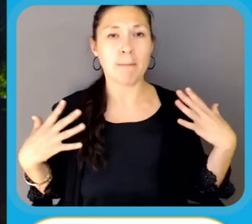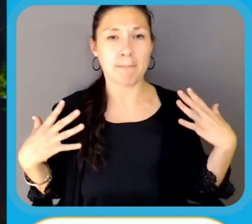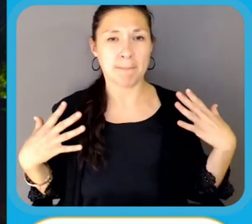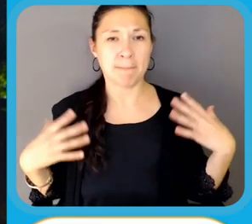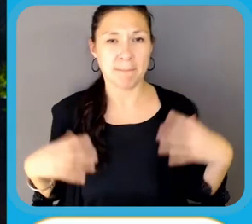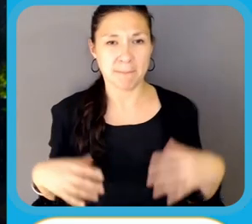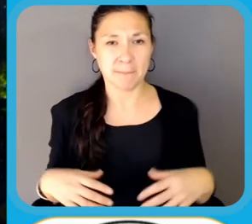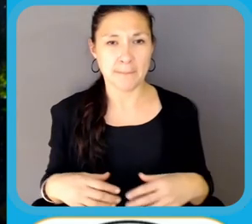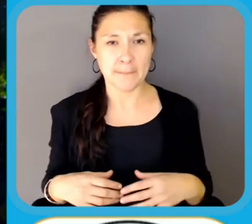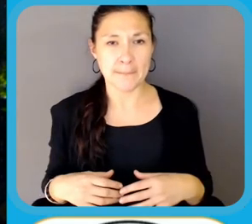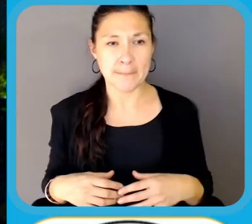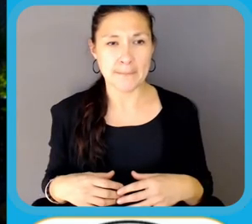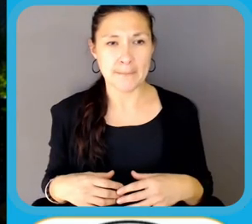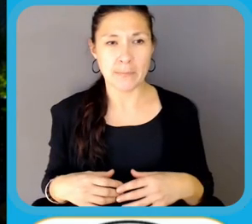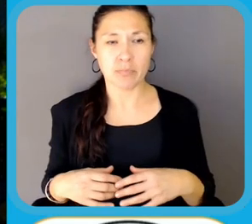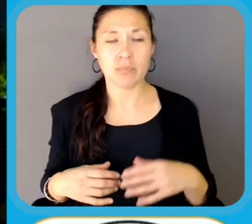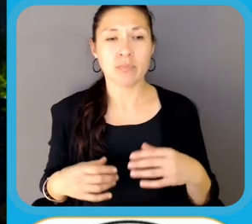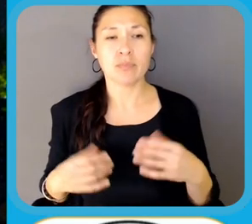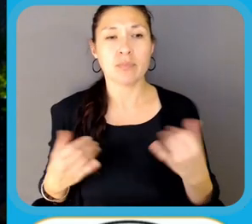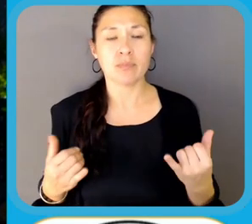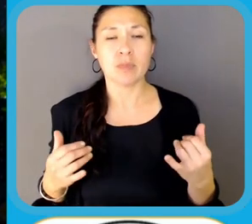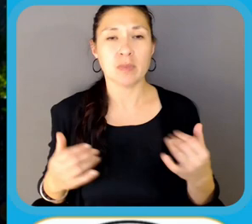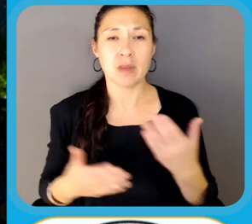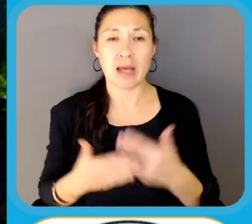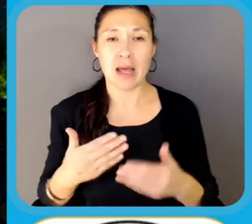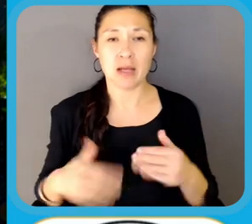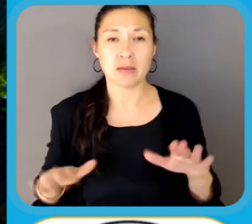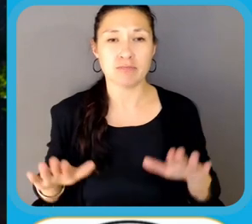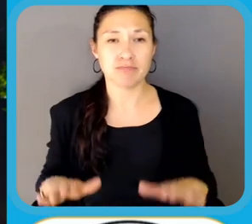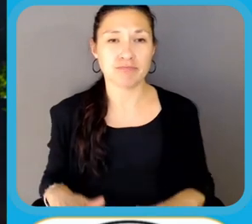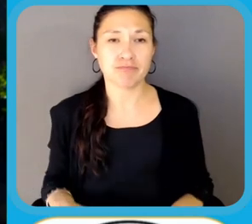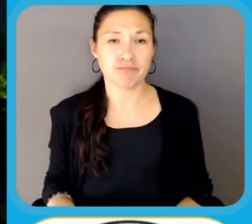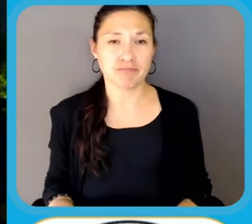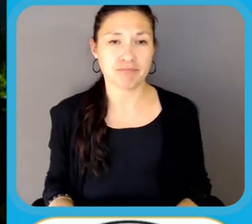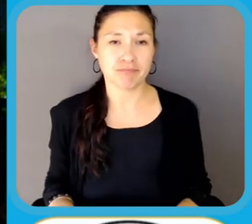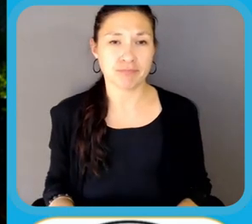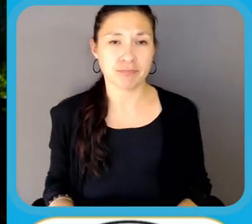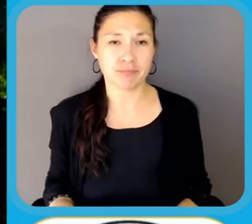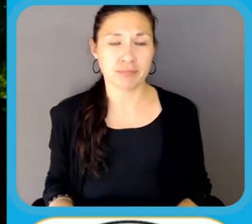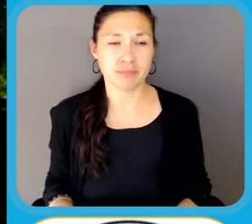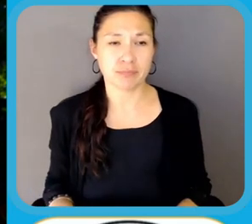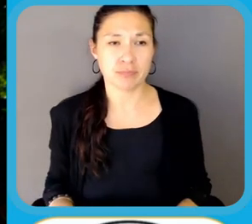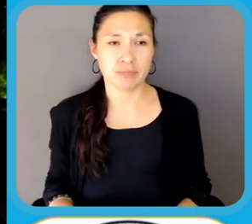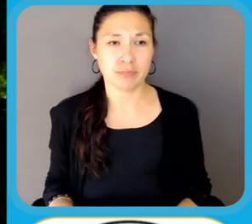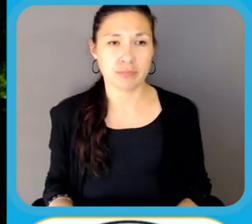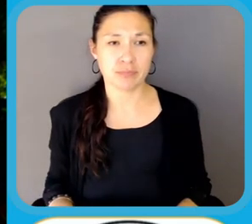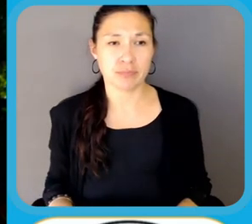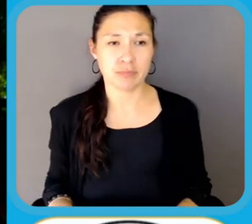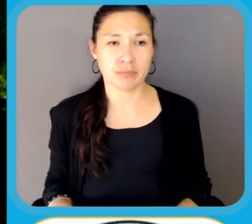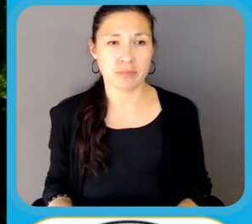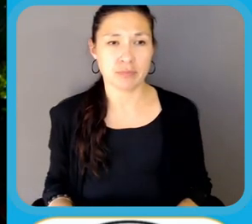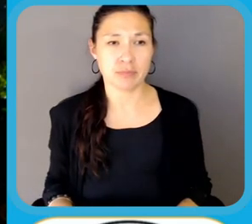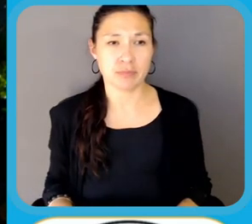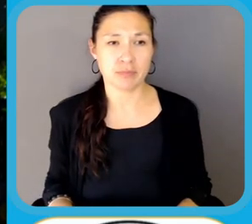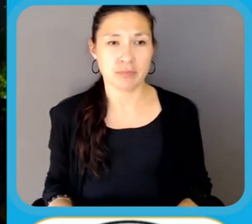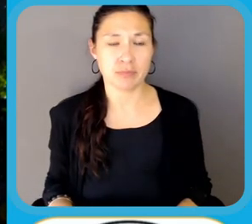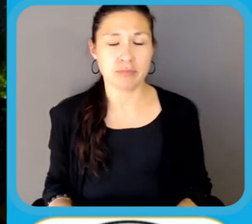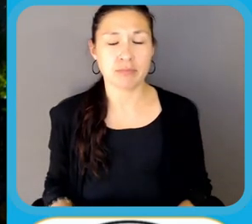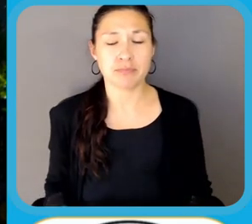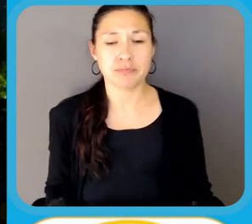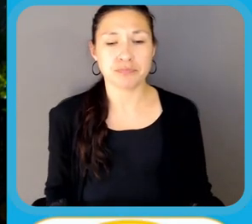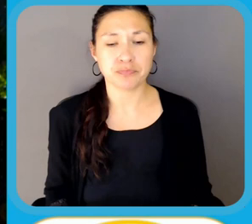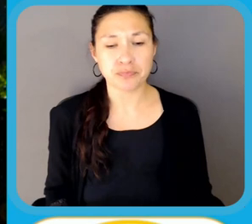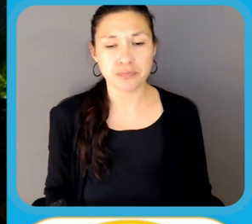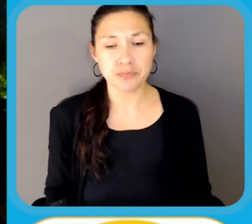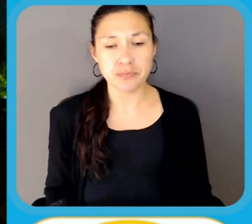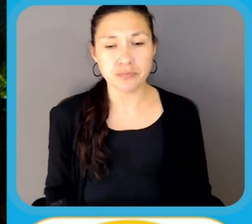And on your exhale, release your hands down to your thighs, or if you're standing, you can place your hands by your sides.